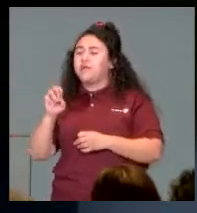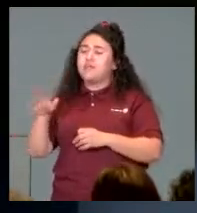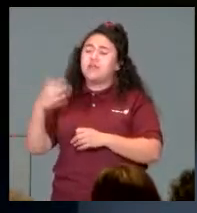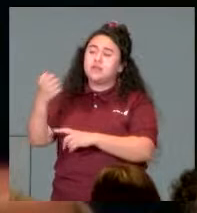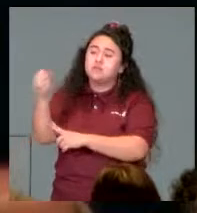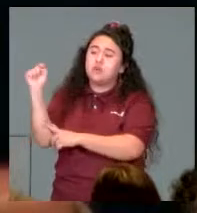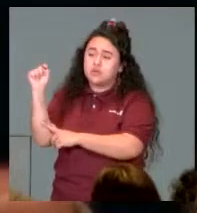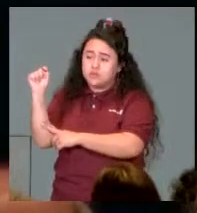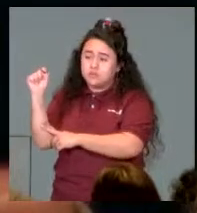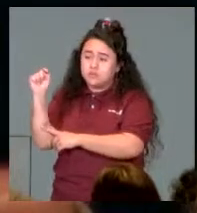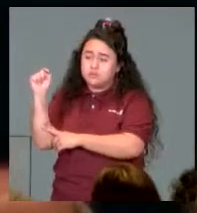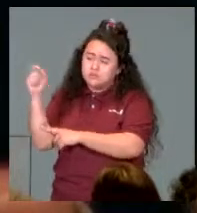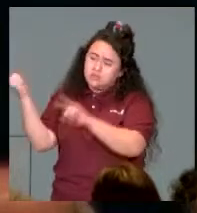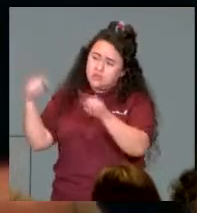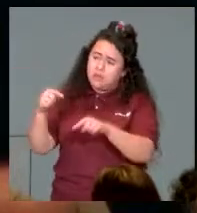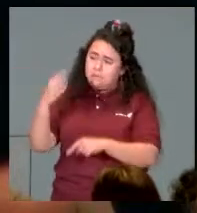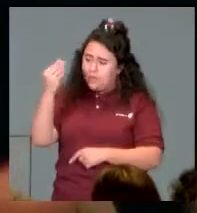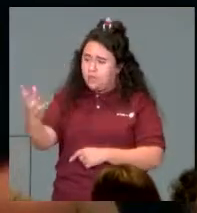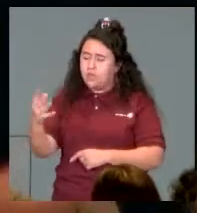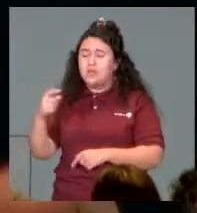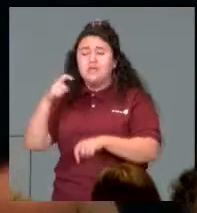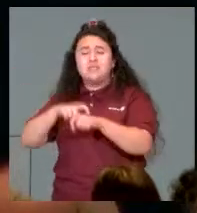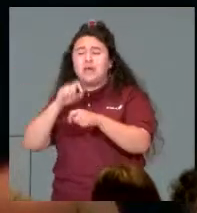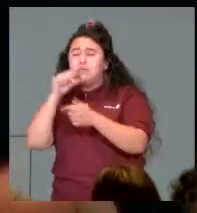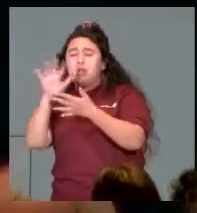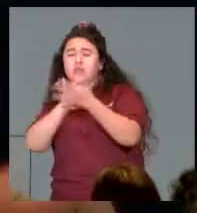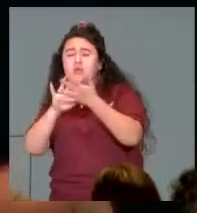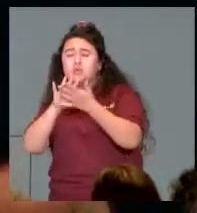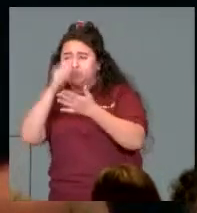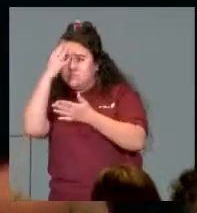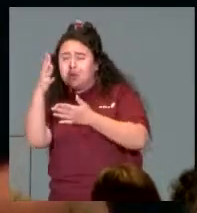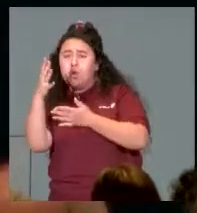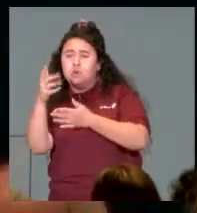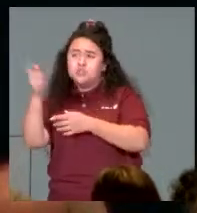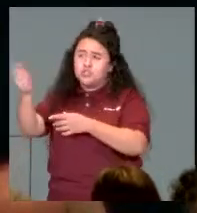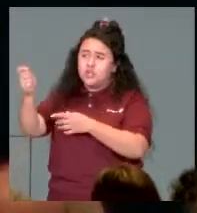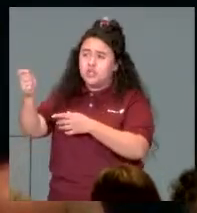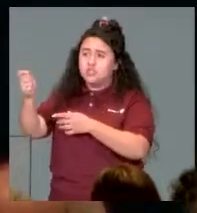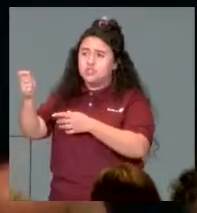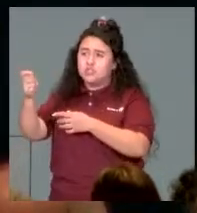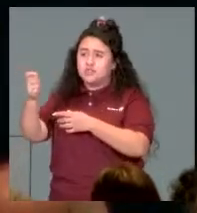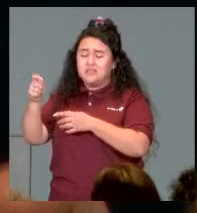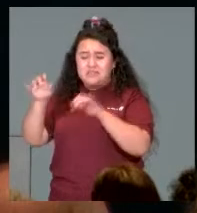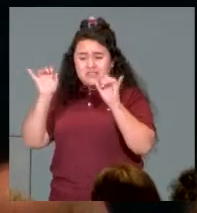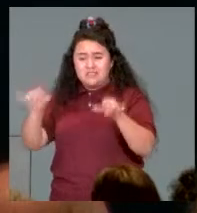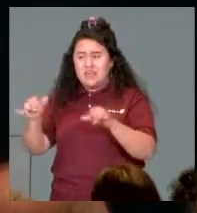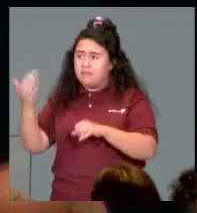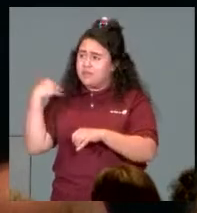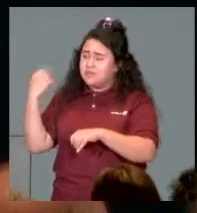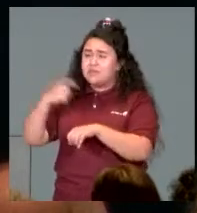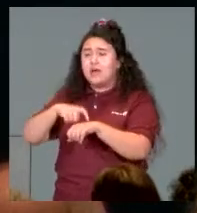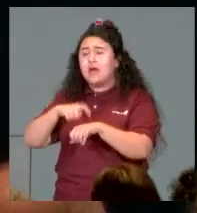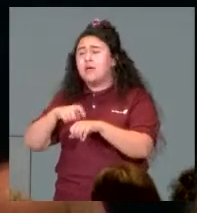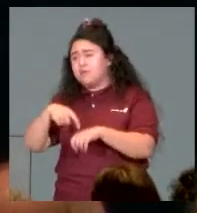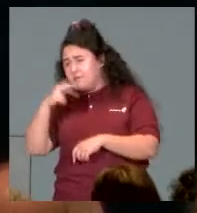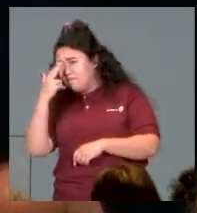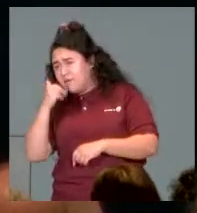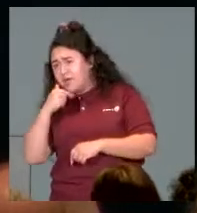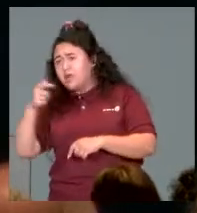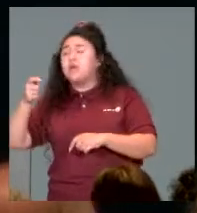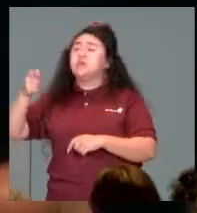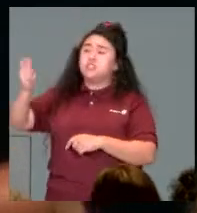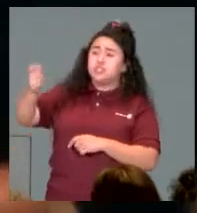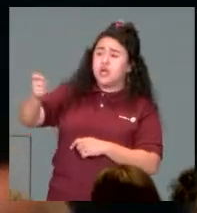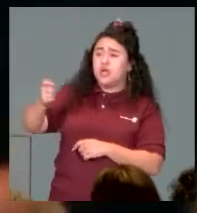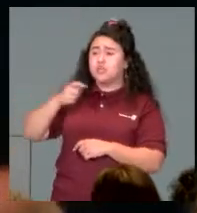way, time is not an illusion, Your Honor. I will save your deaths for last. You're a witty, Your Honor. You're moving money again, Your Honor. It's